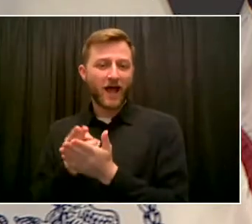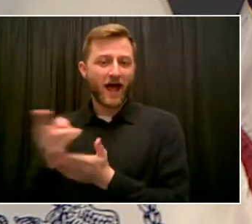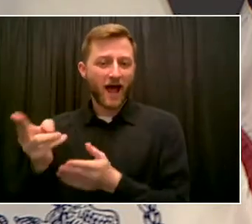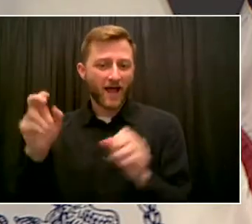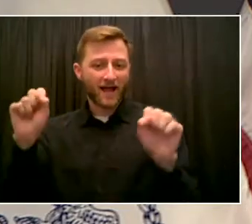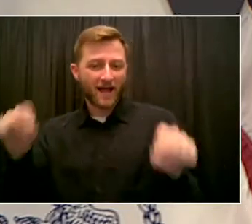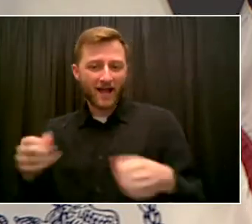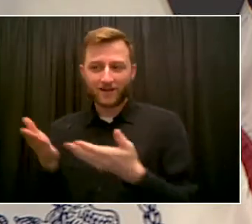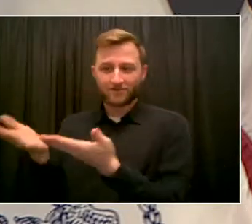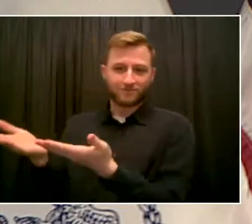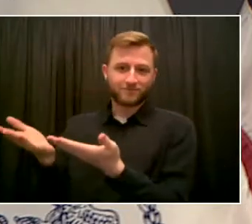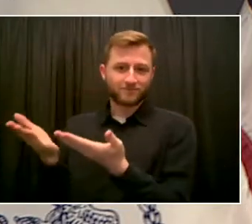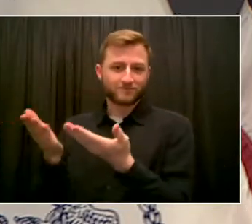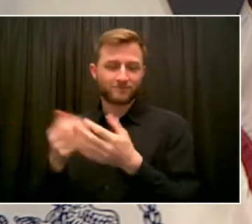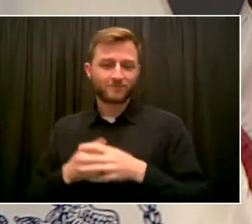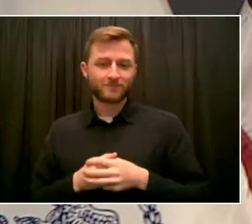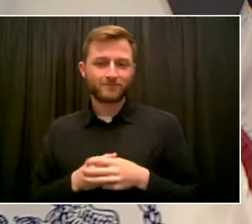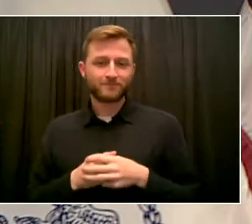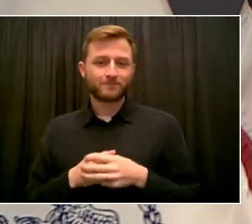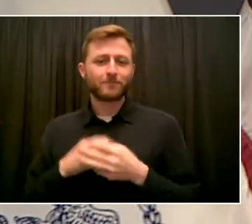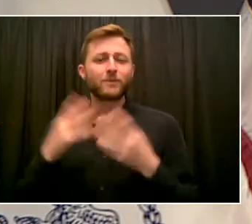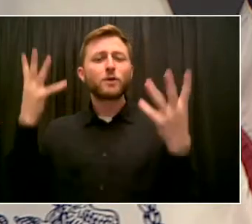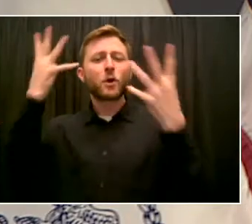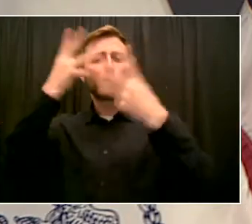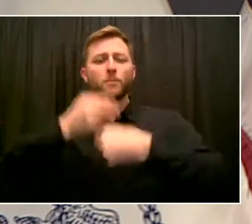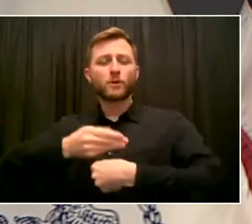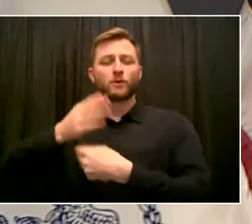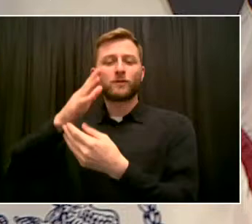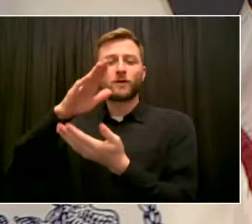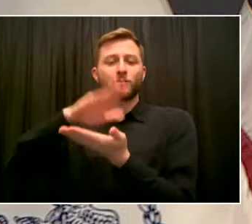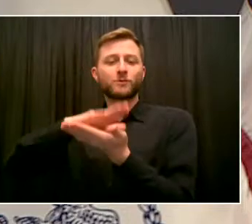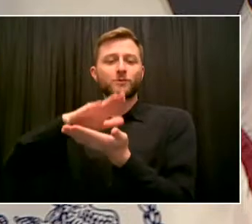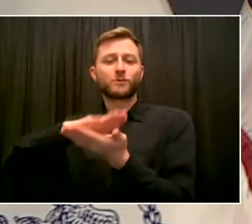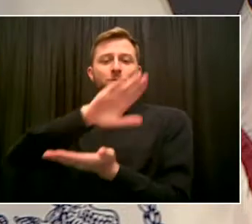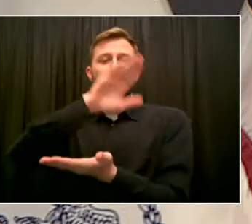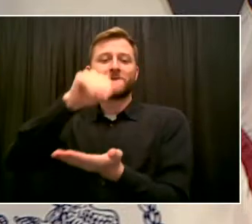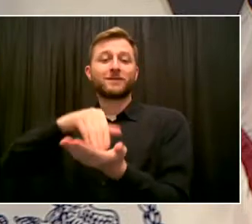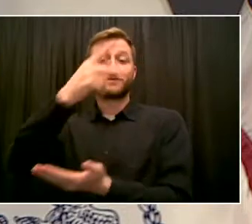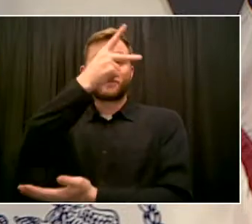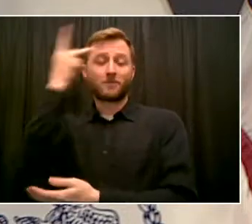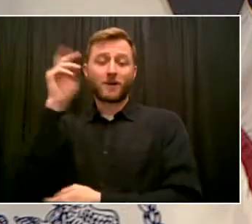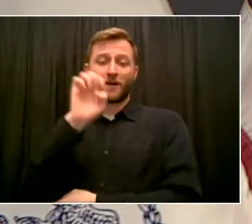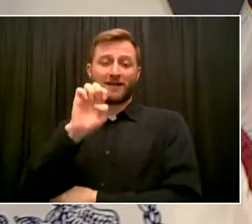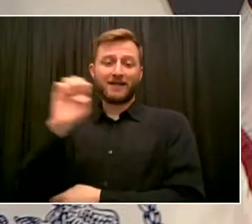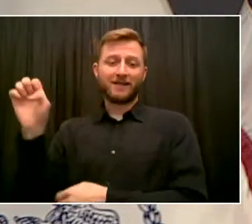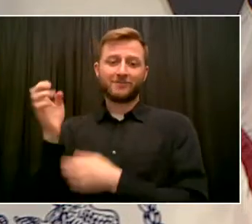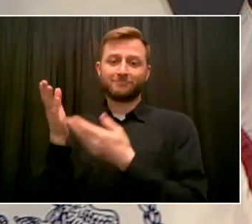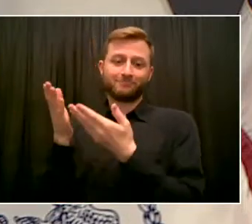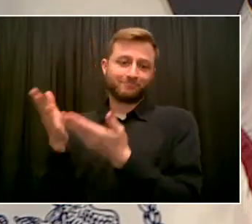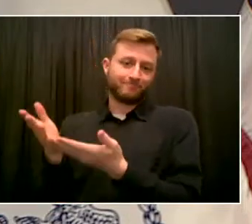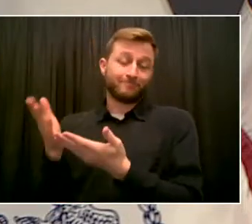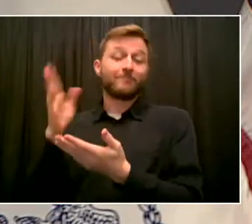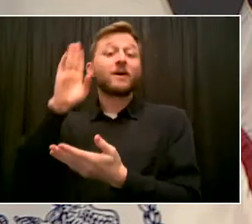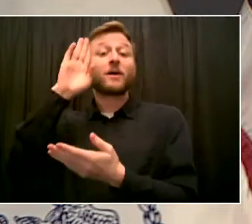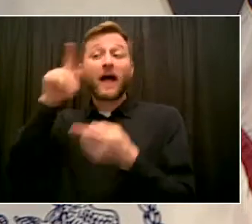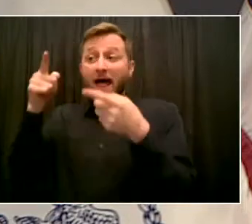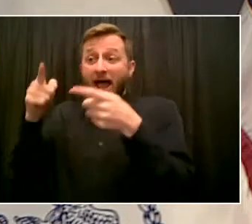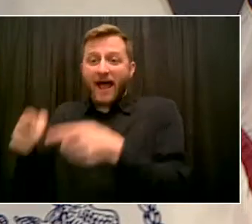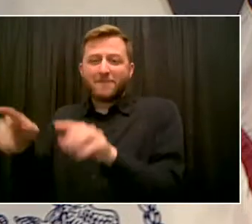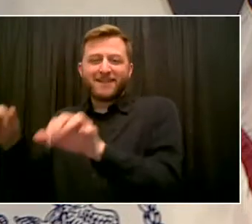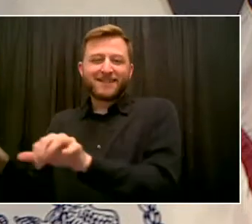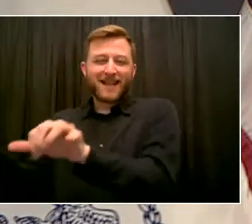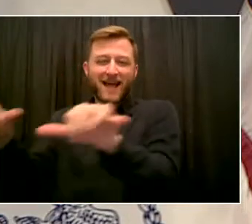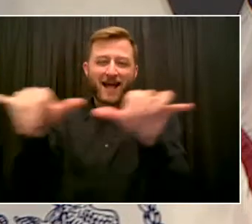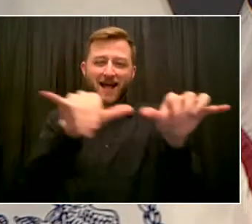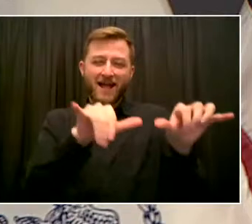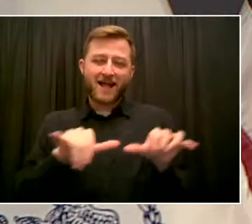at Central Park East. Now look, that kind of scene was playing out yesterday all over the city at schools and will be again today throughout the week into